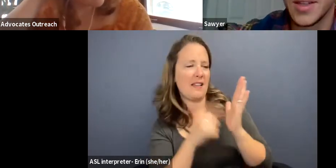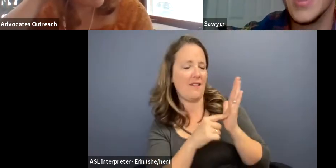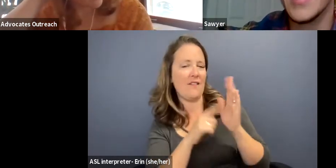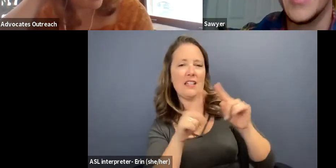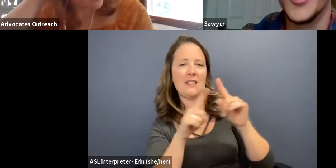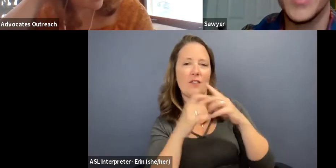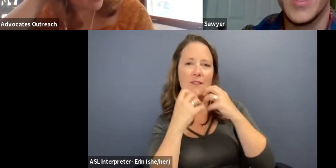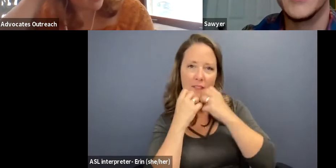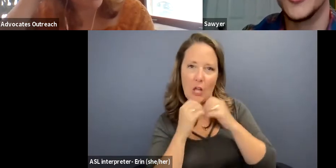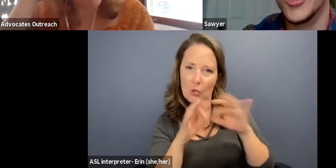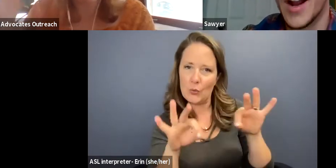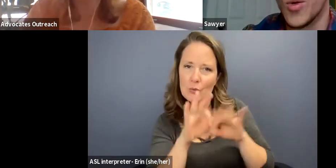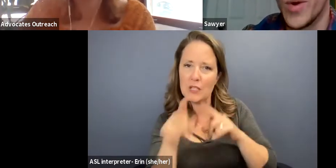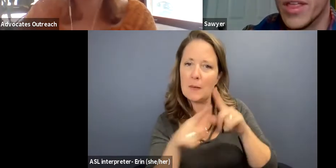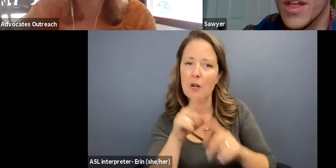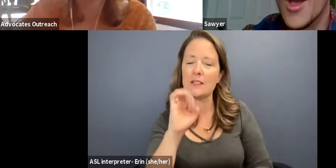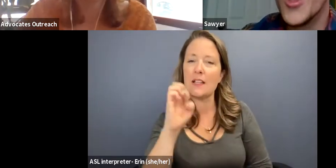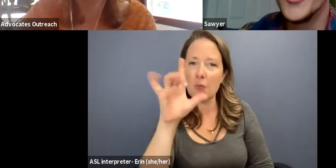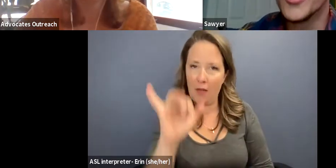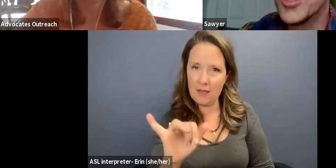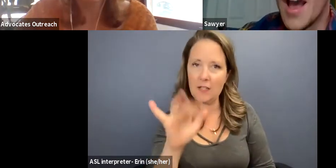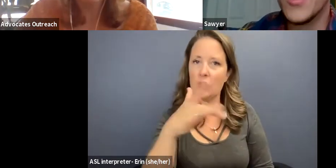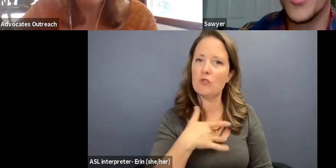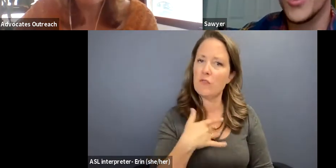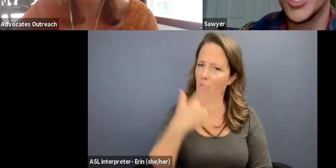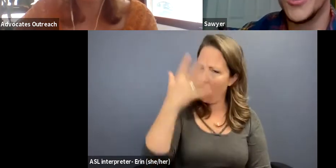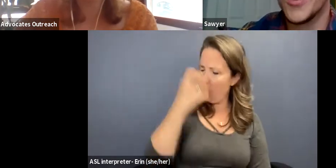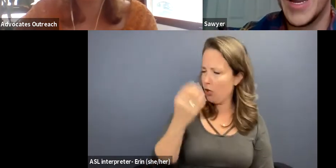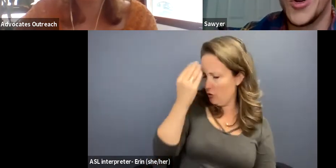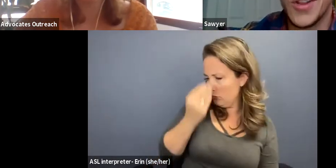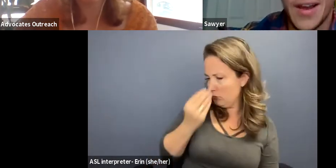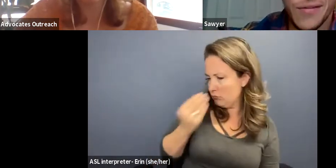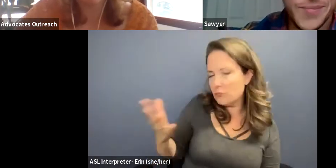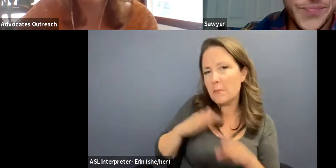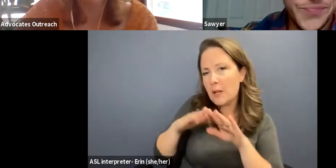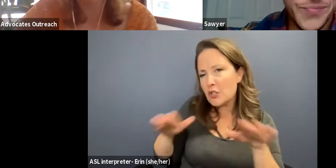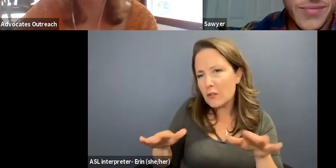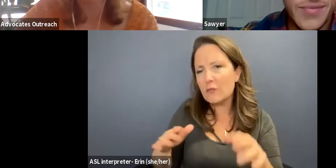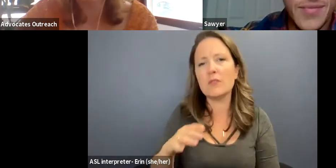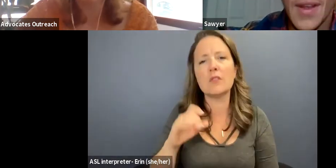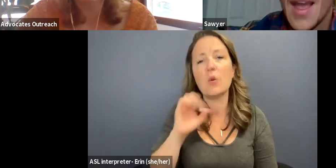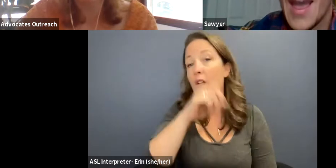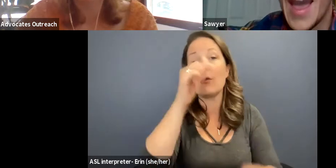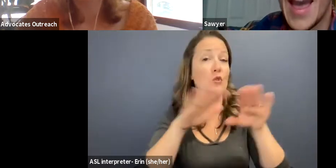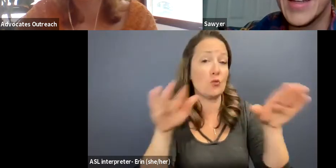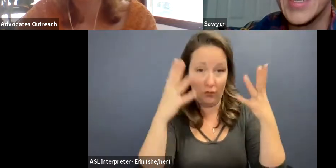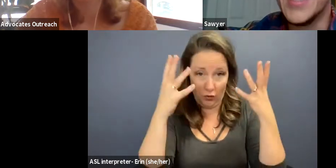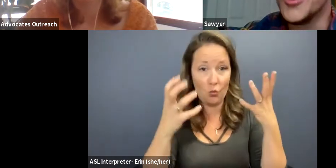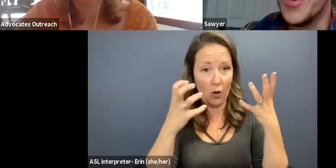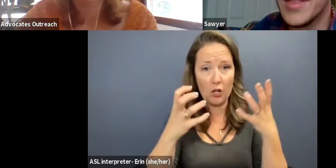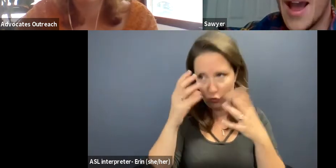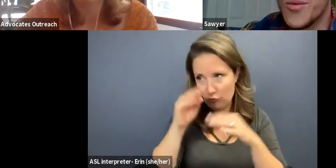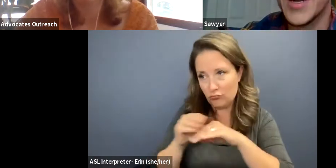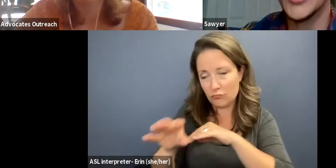those facilities, treatment centers, and places like that.